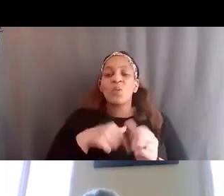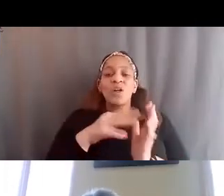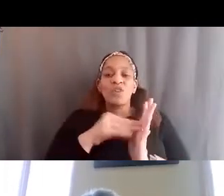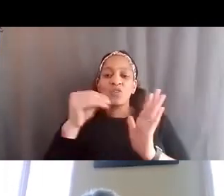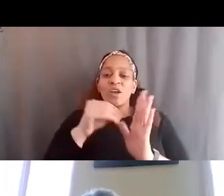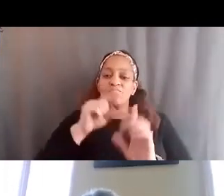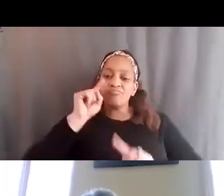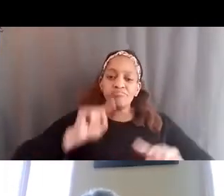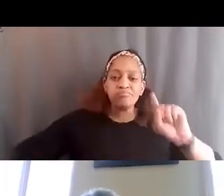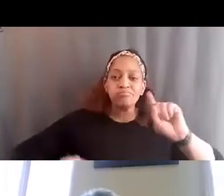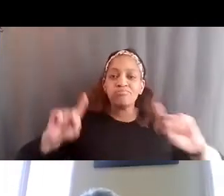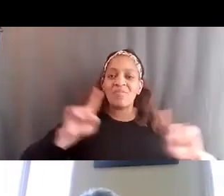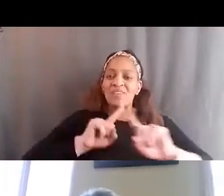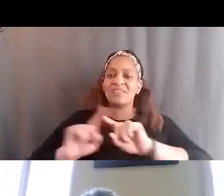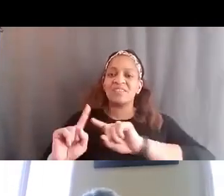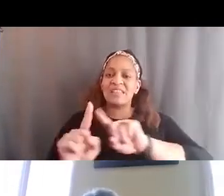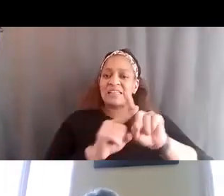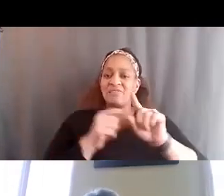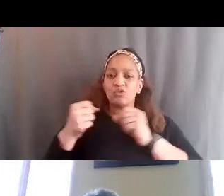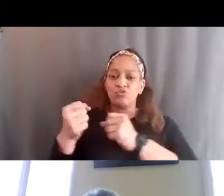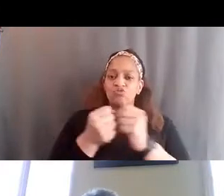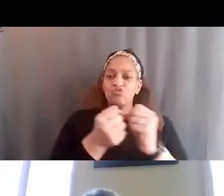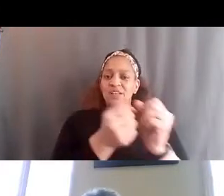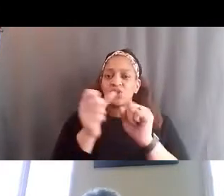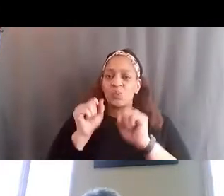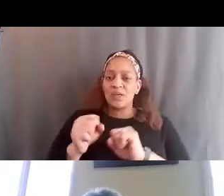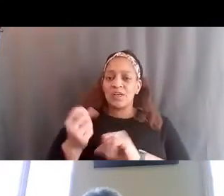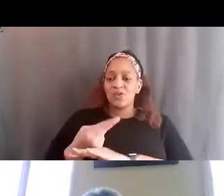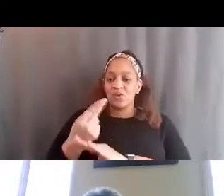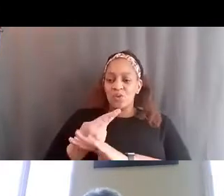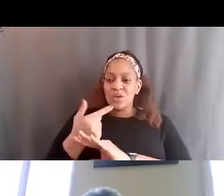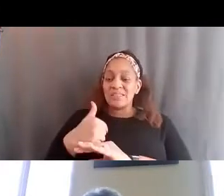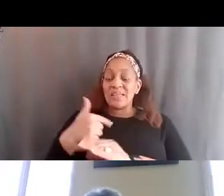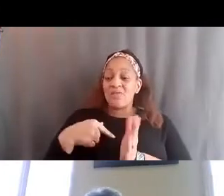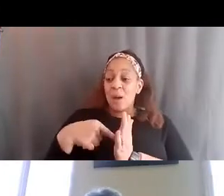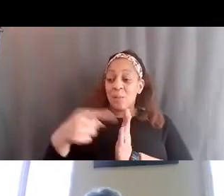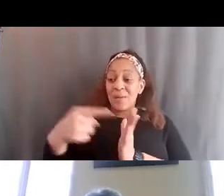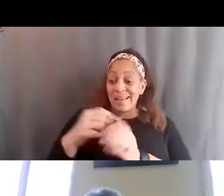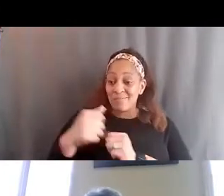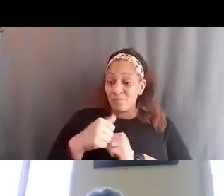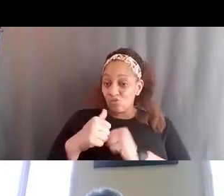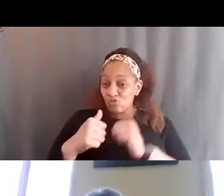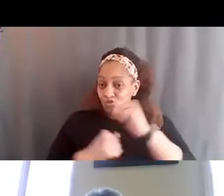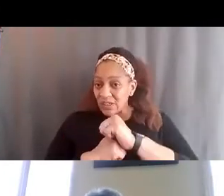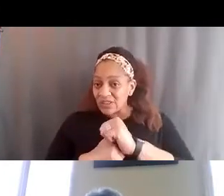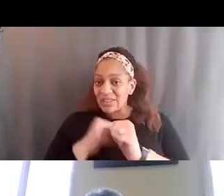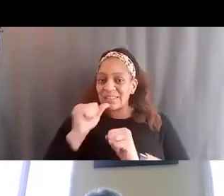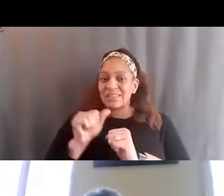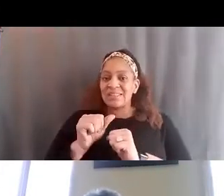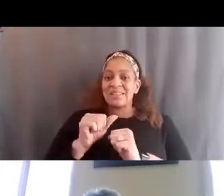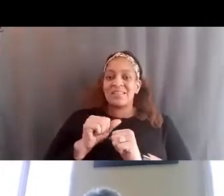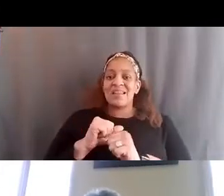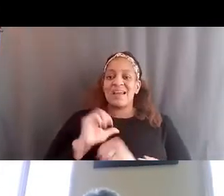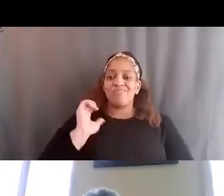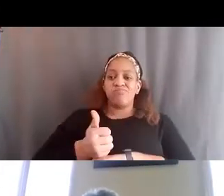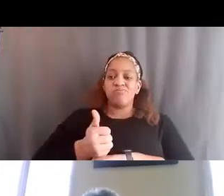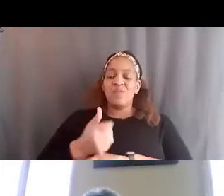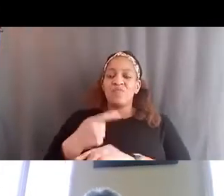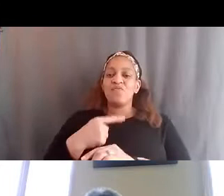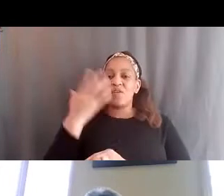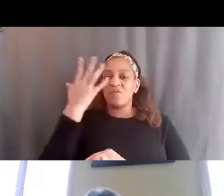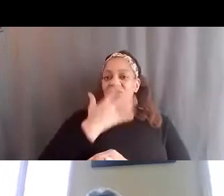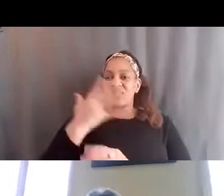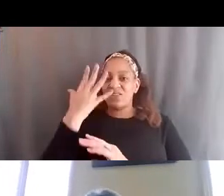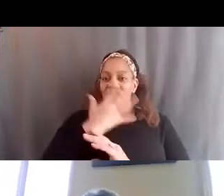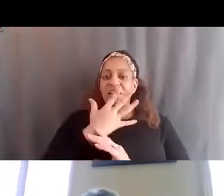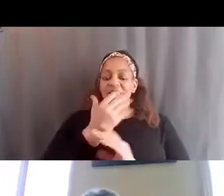of strategies that can help us do that if our payment structure isn't driven by face-to-face service